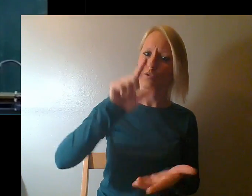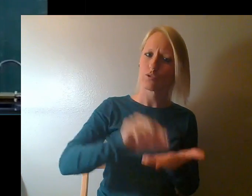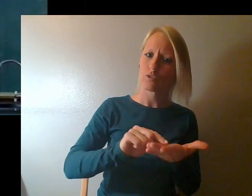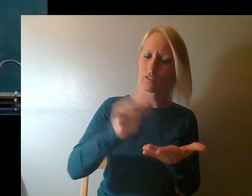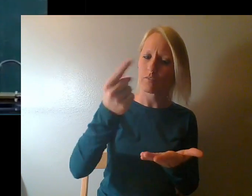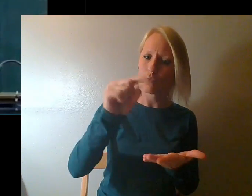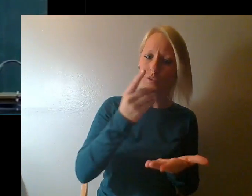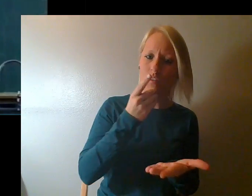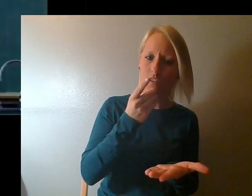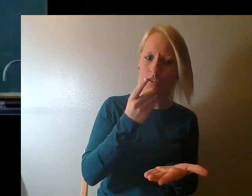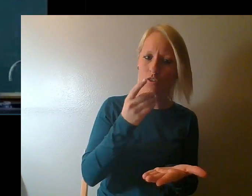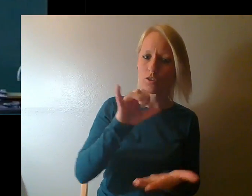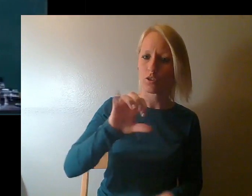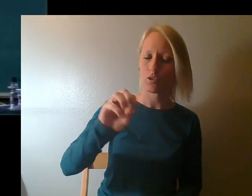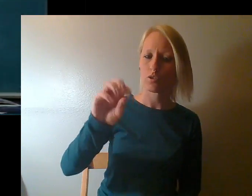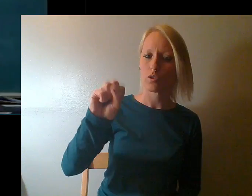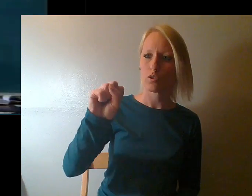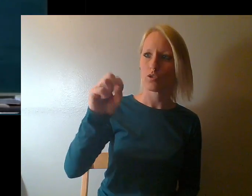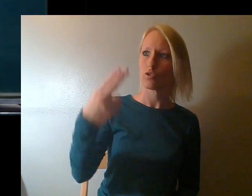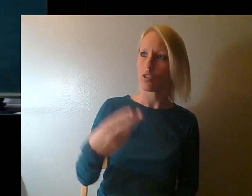what's that mean? What are you smelling?